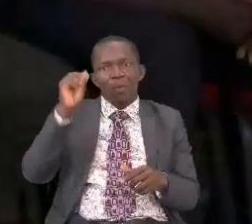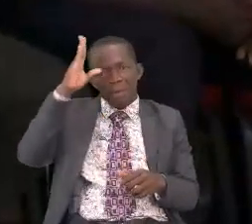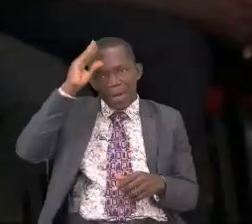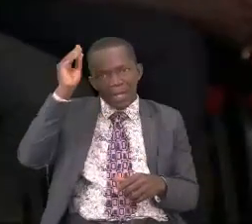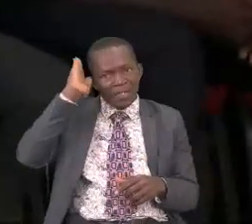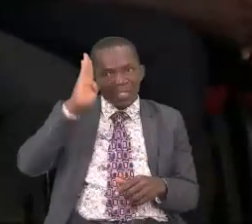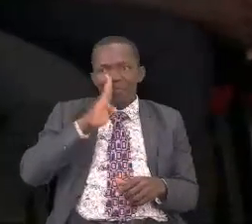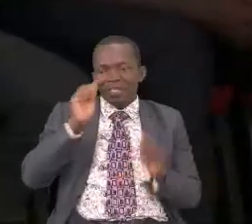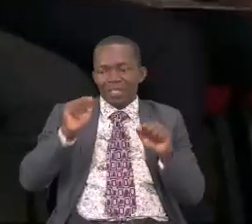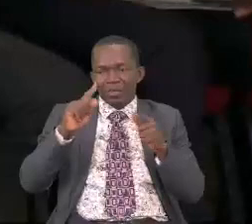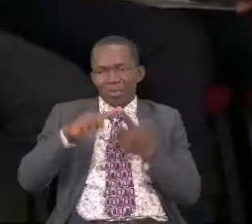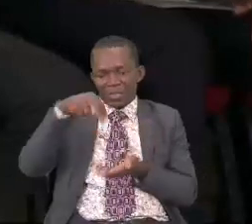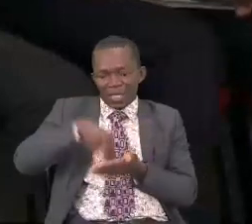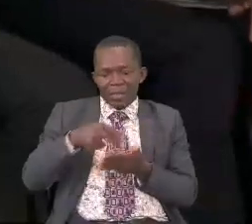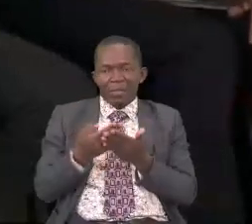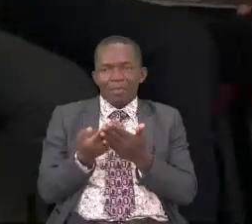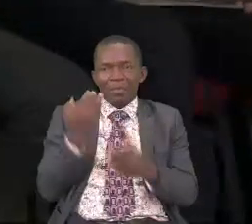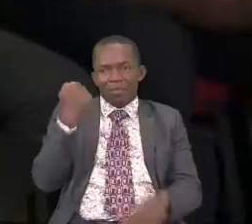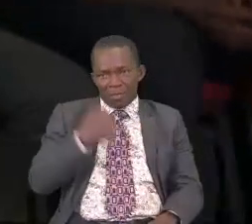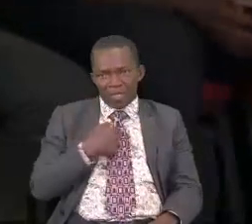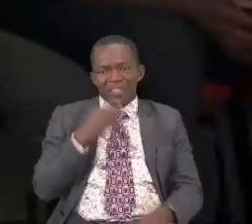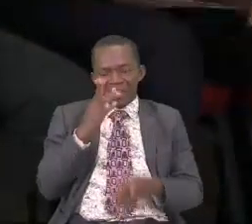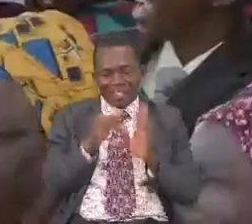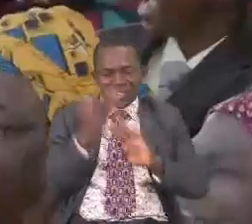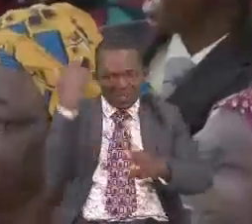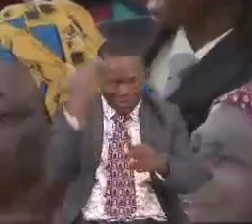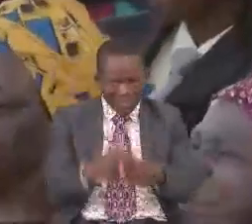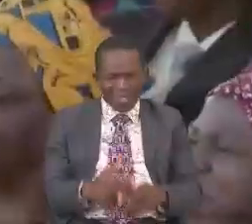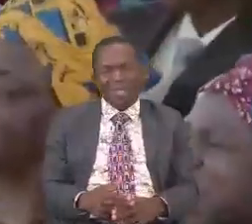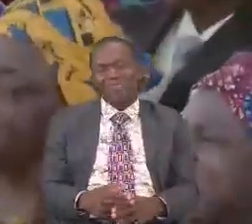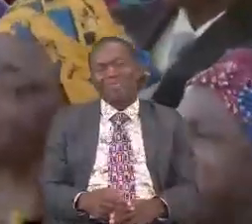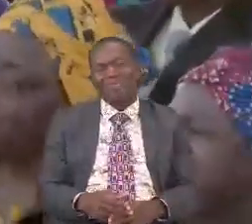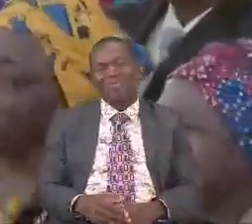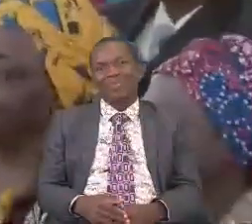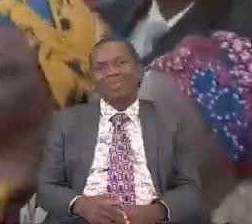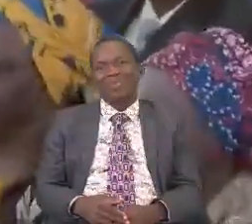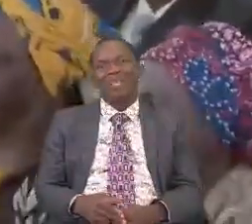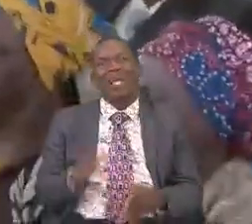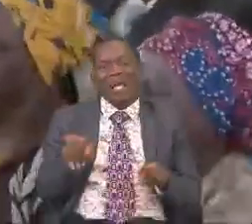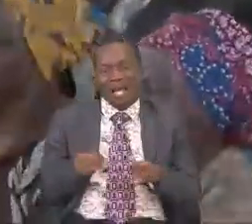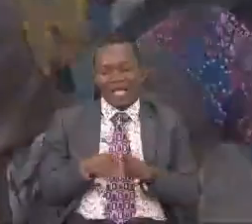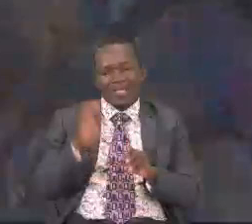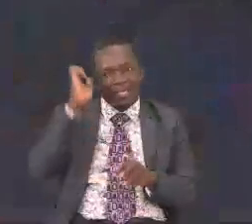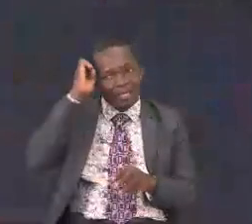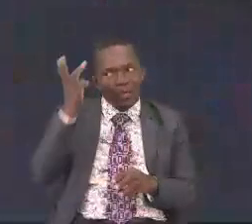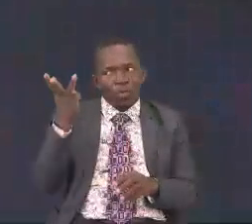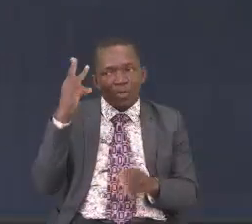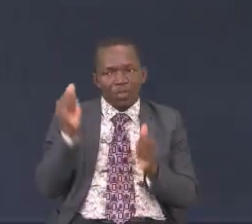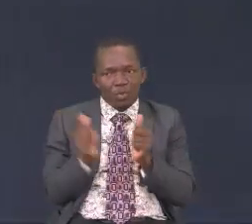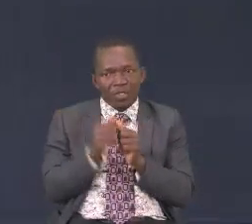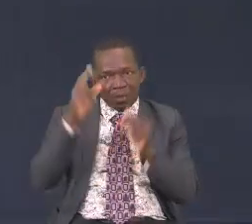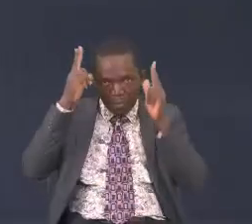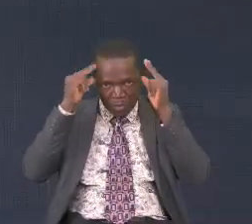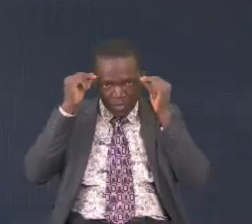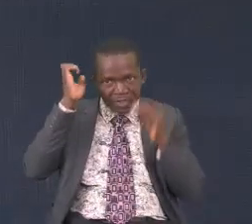before in Jesus name as it was what Moses so he will